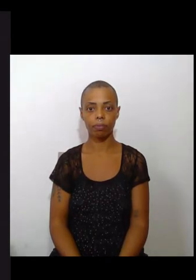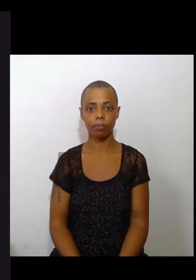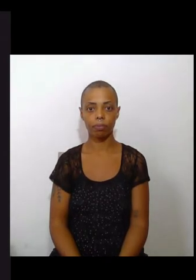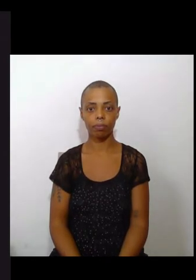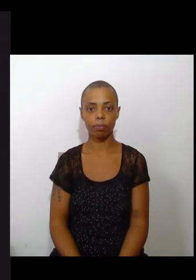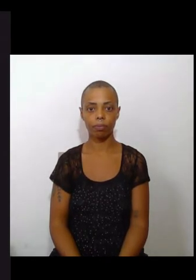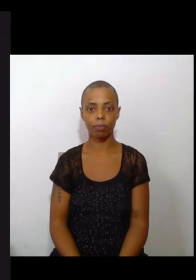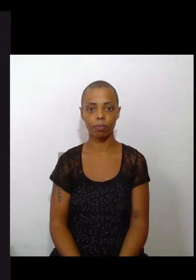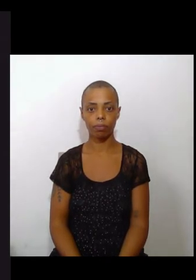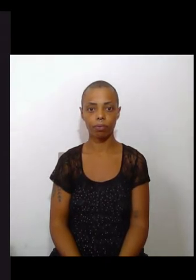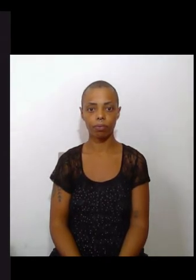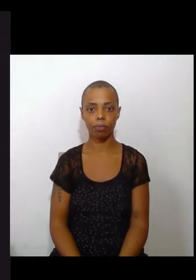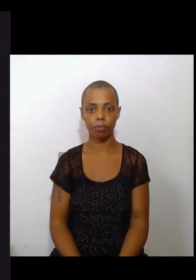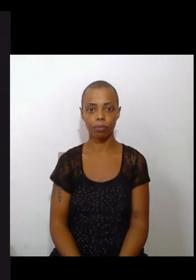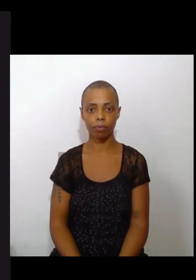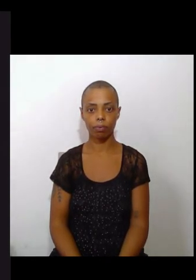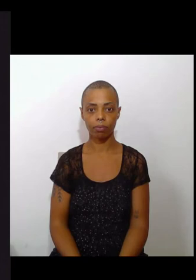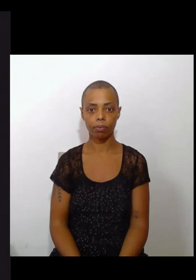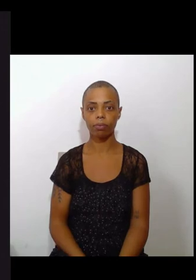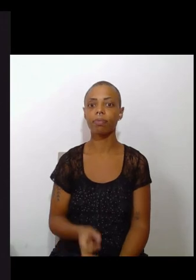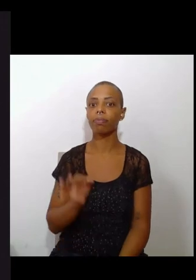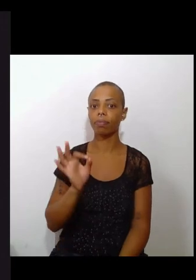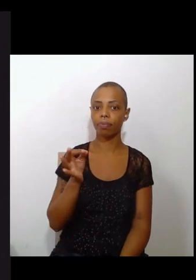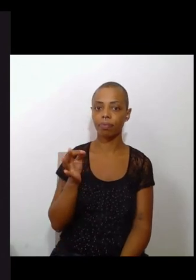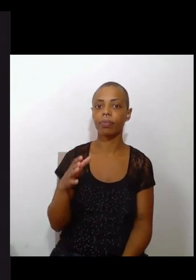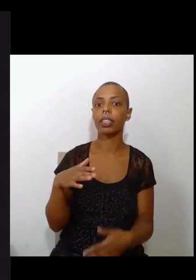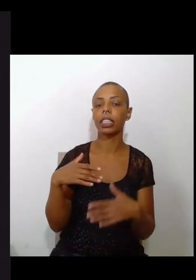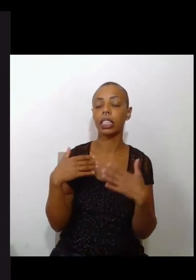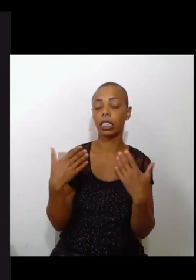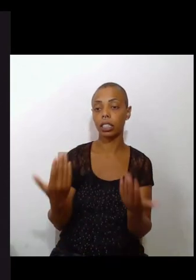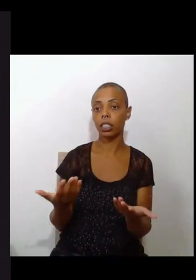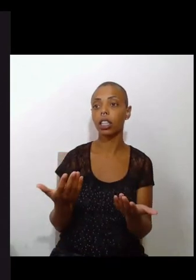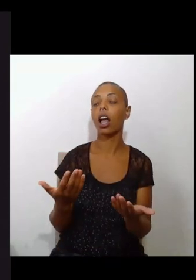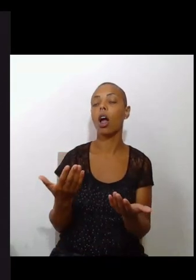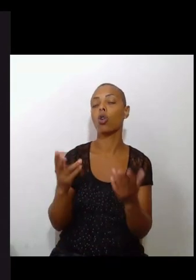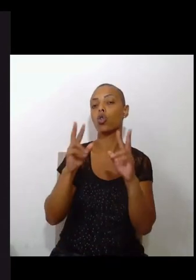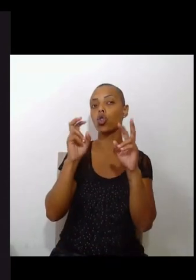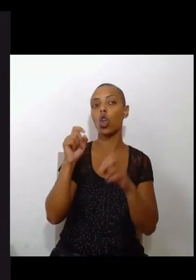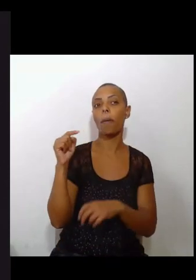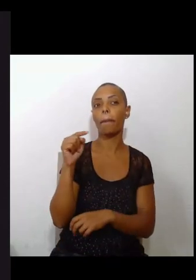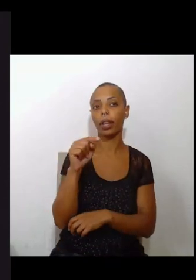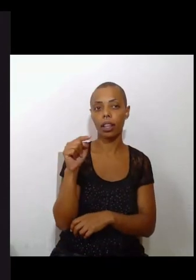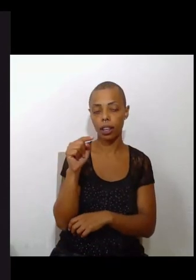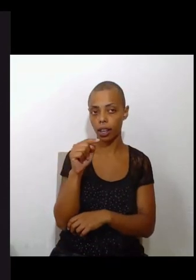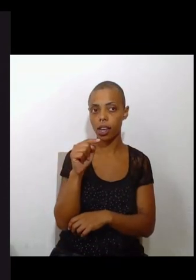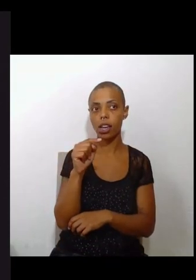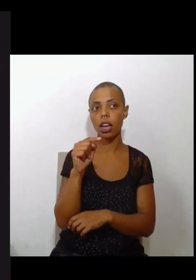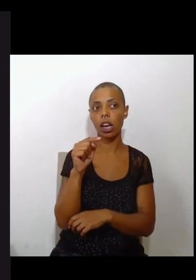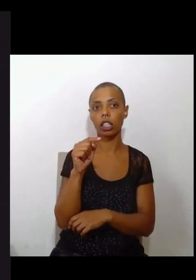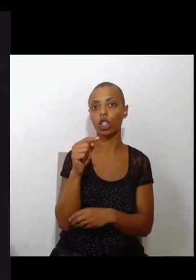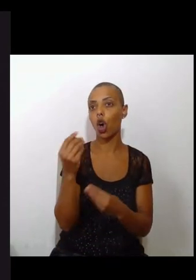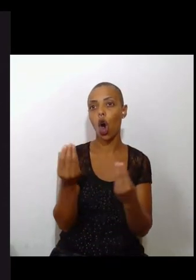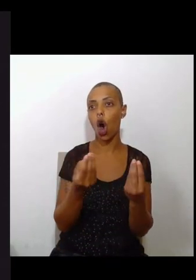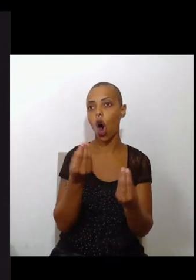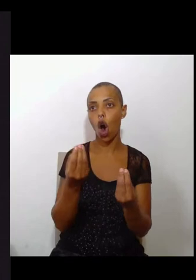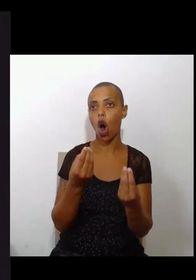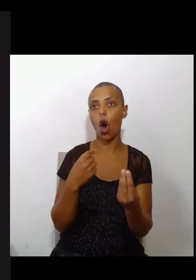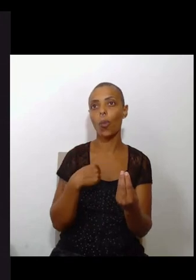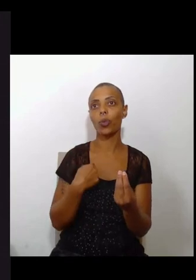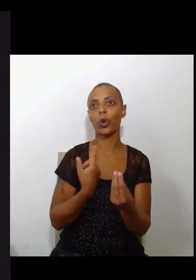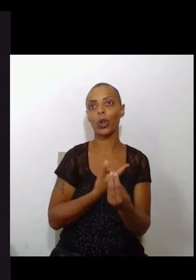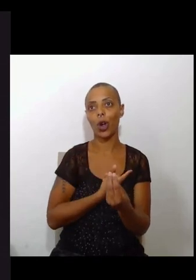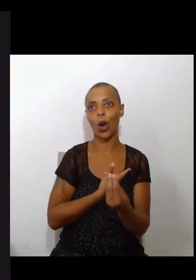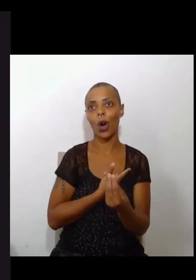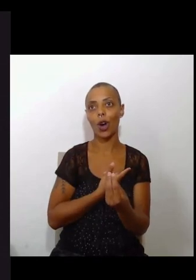uh yes so with regards to how our participation happens with the different communities